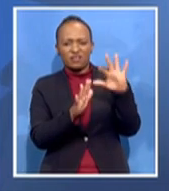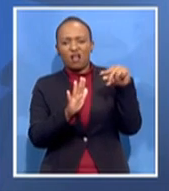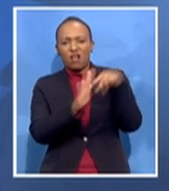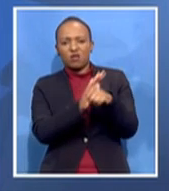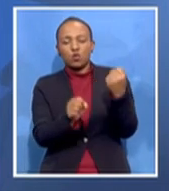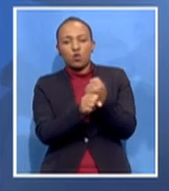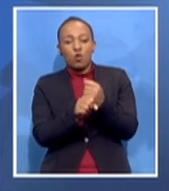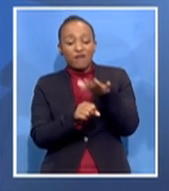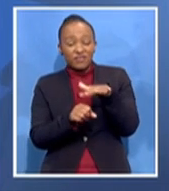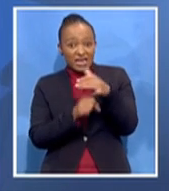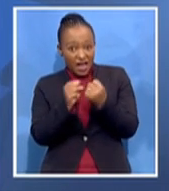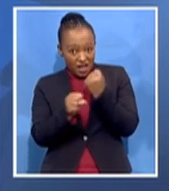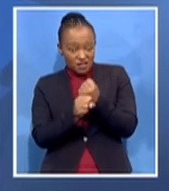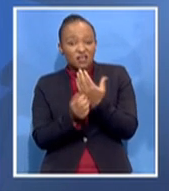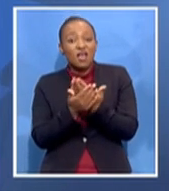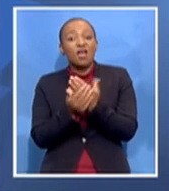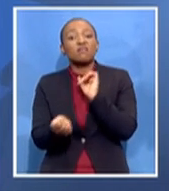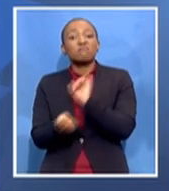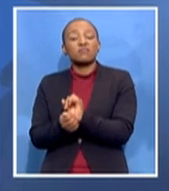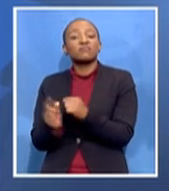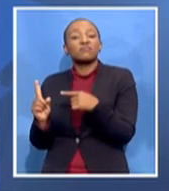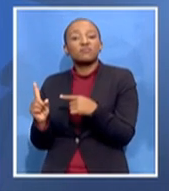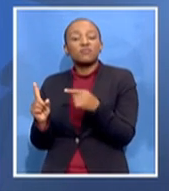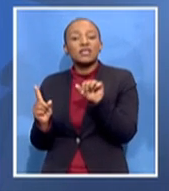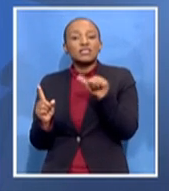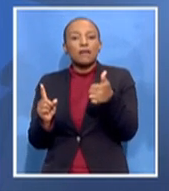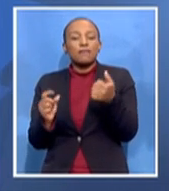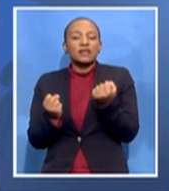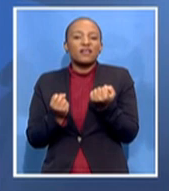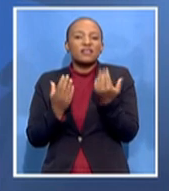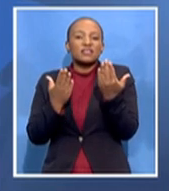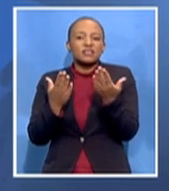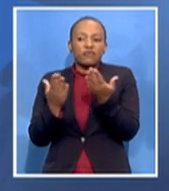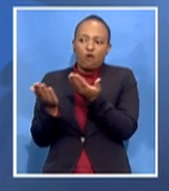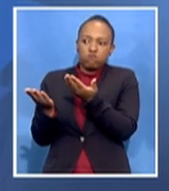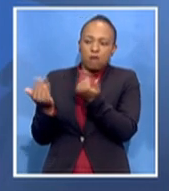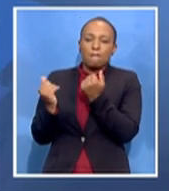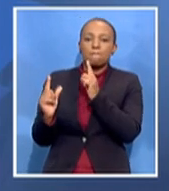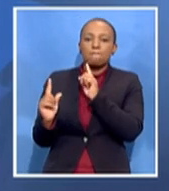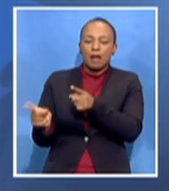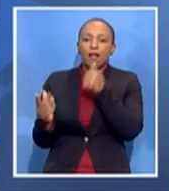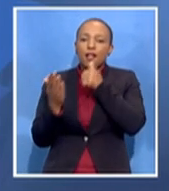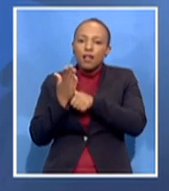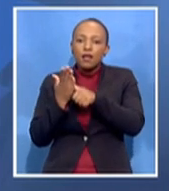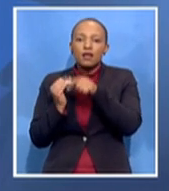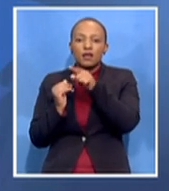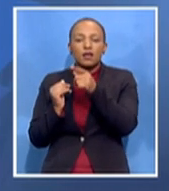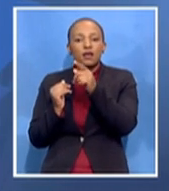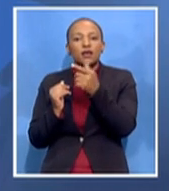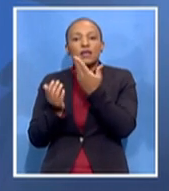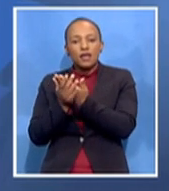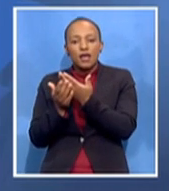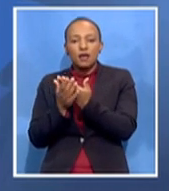the service of summons in that matter may give Mr. Zuma cause for pause and